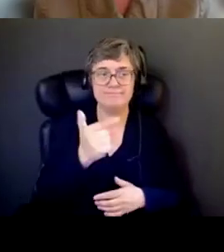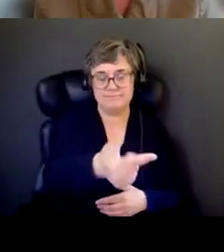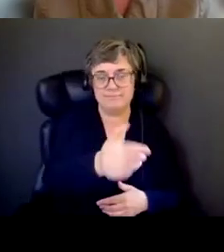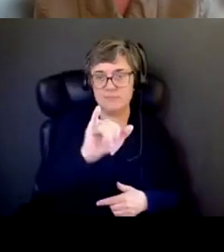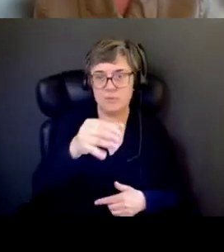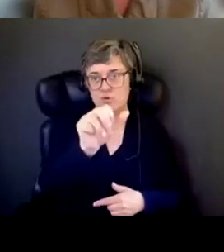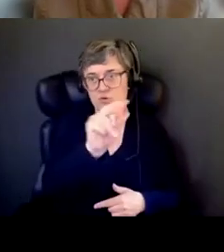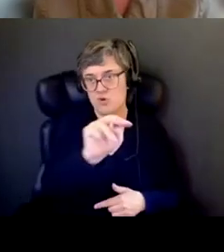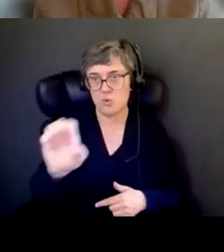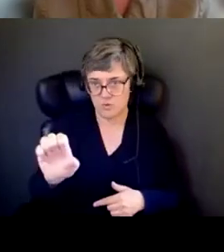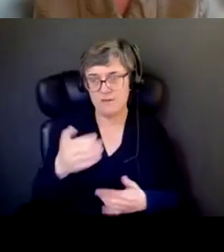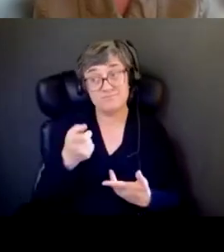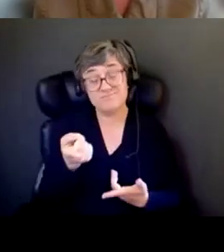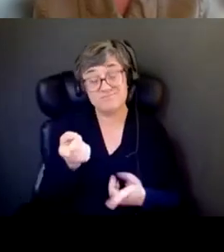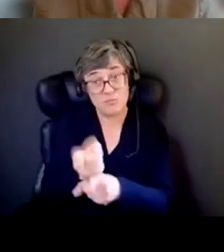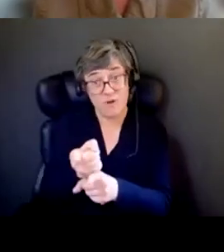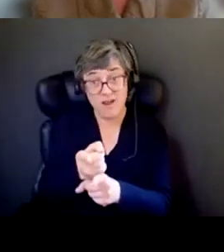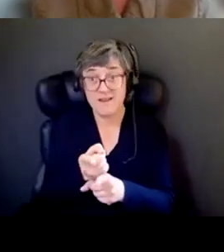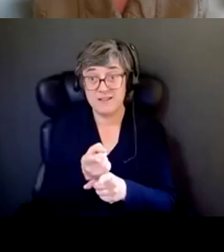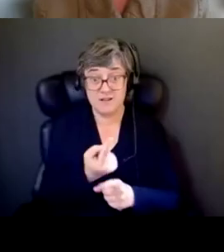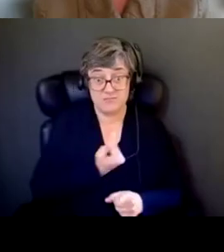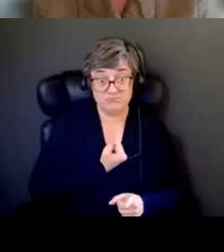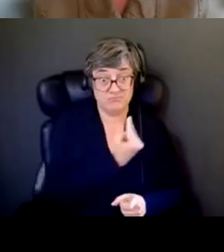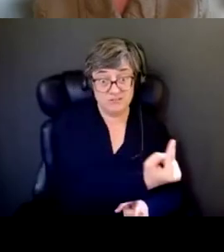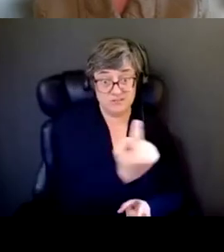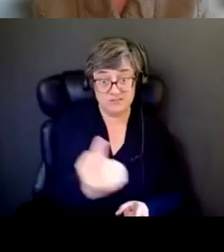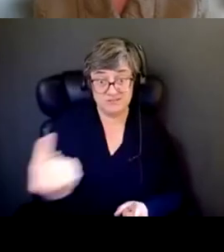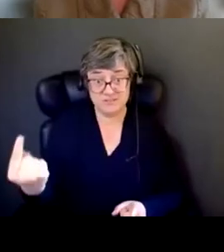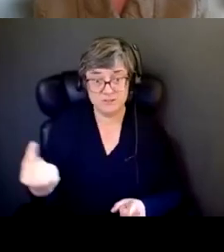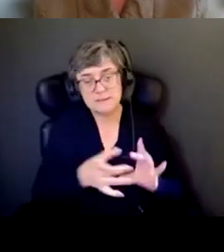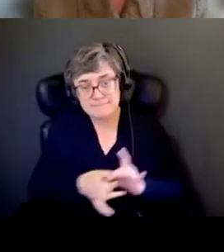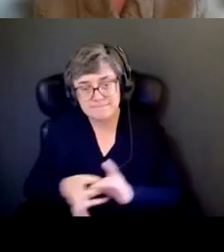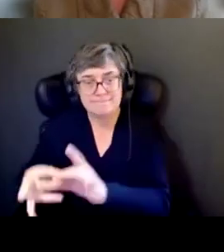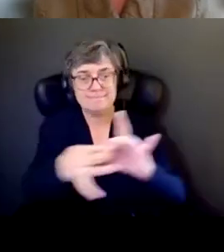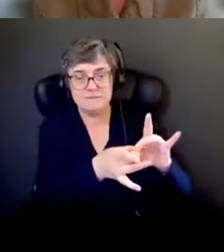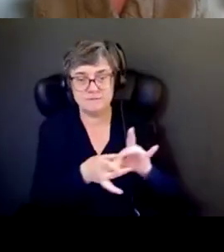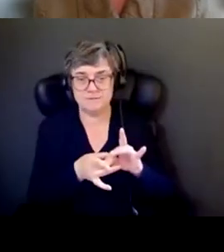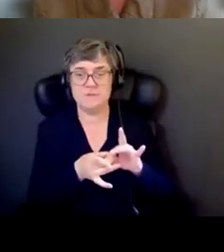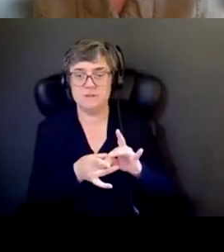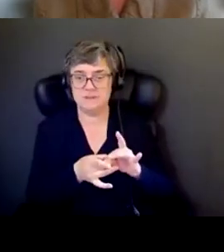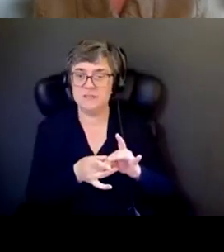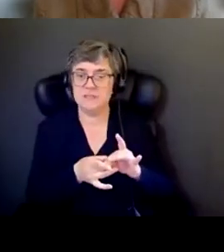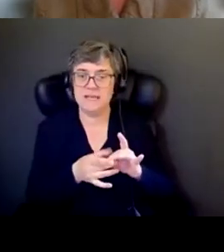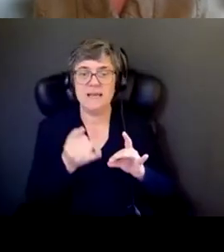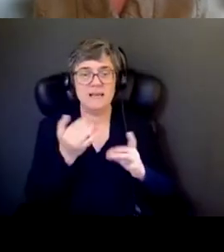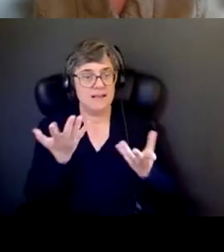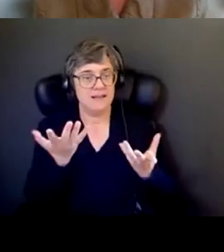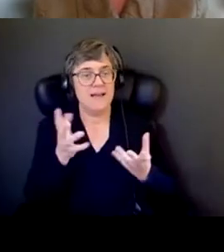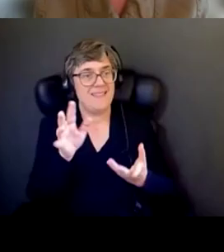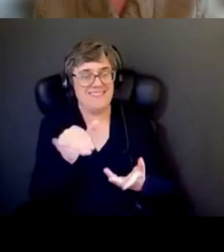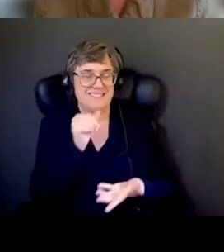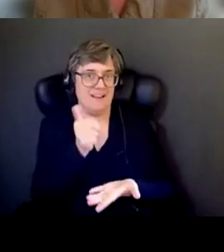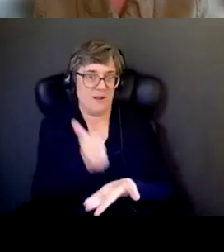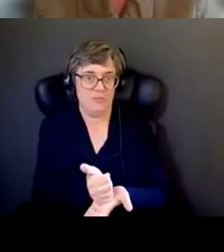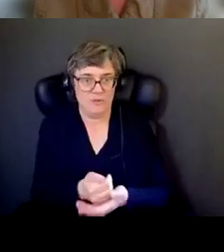creates relationships between organizations before the crisis happens. And I think that's pretty key. So when there